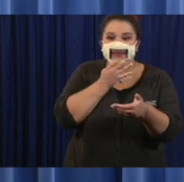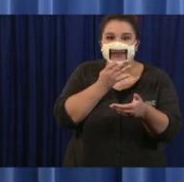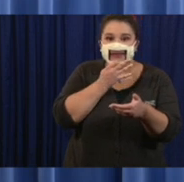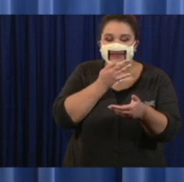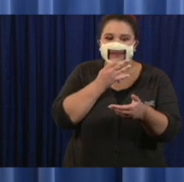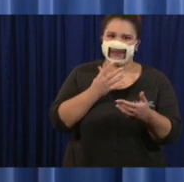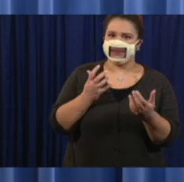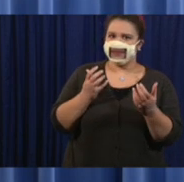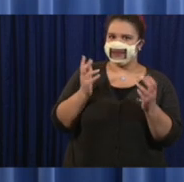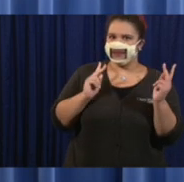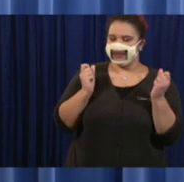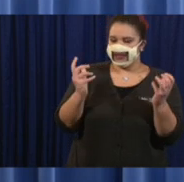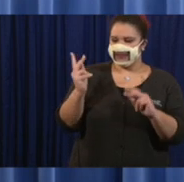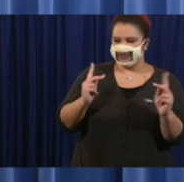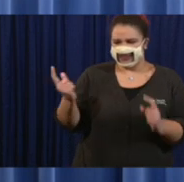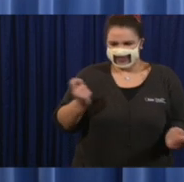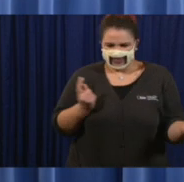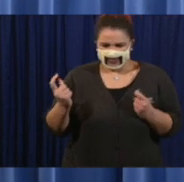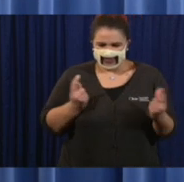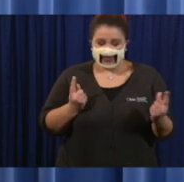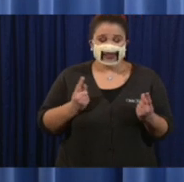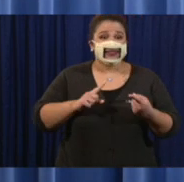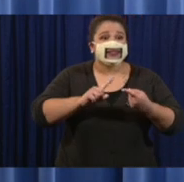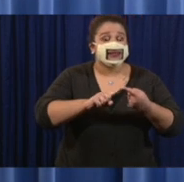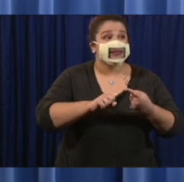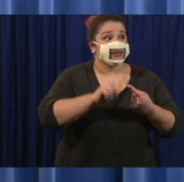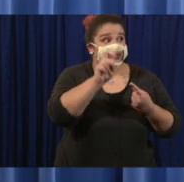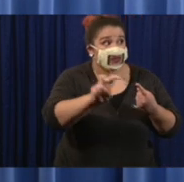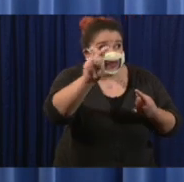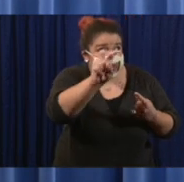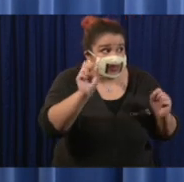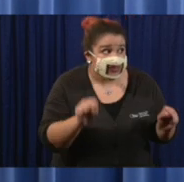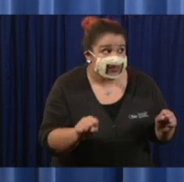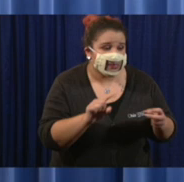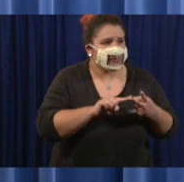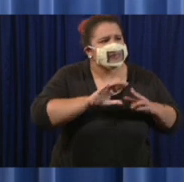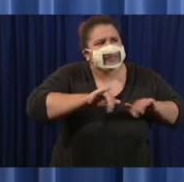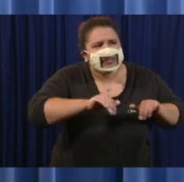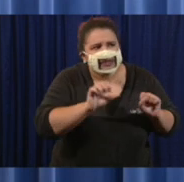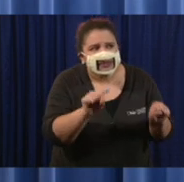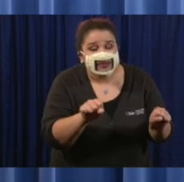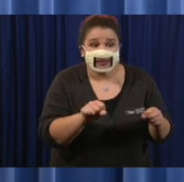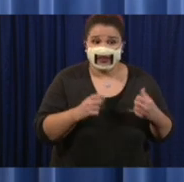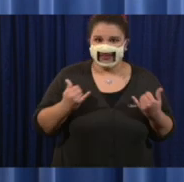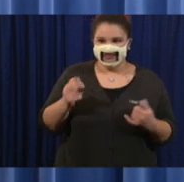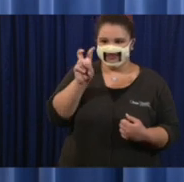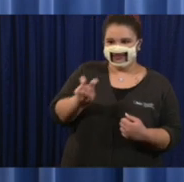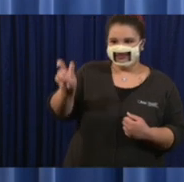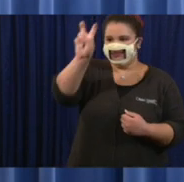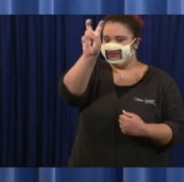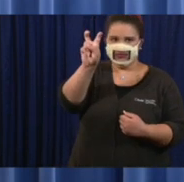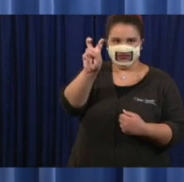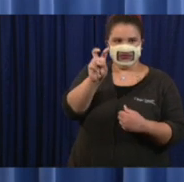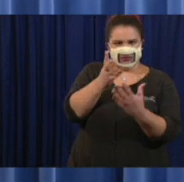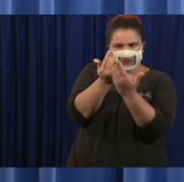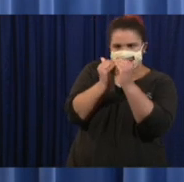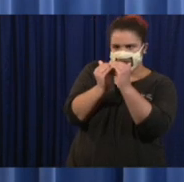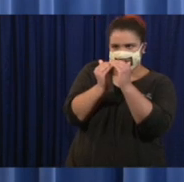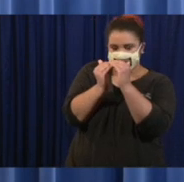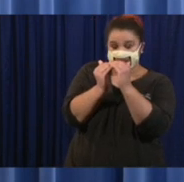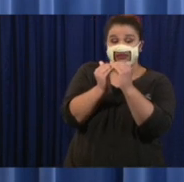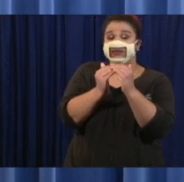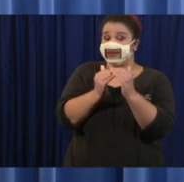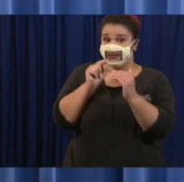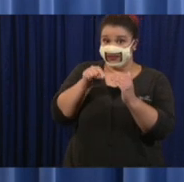our viewers about travel and swimming. There are still travel restrictions in place. Will those restrictions be